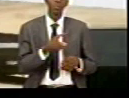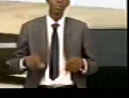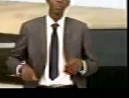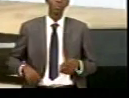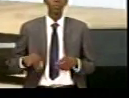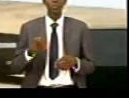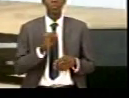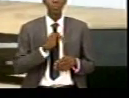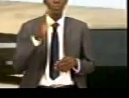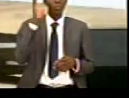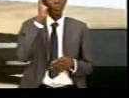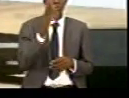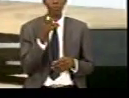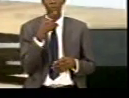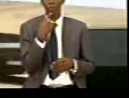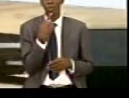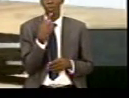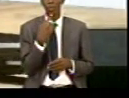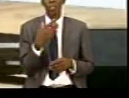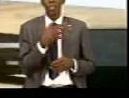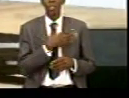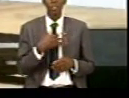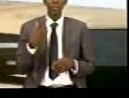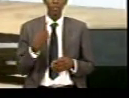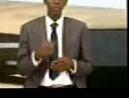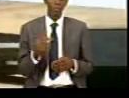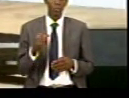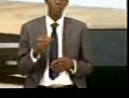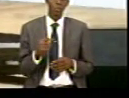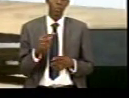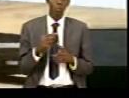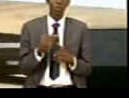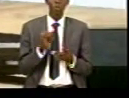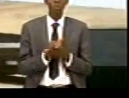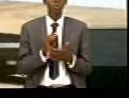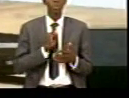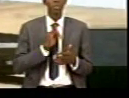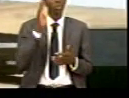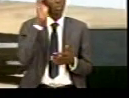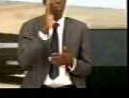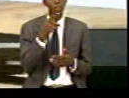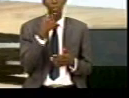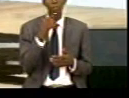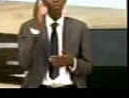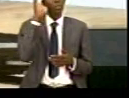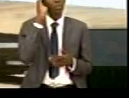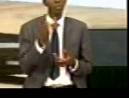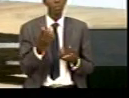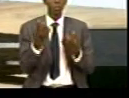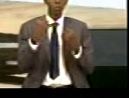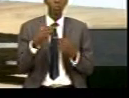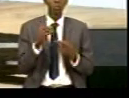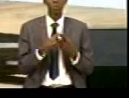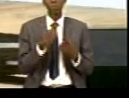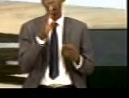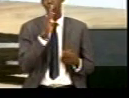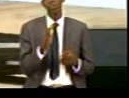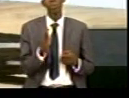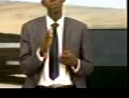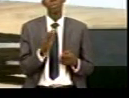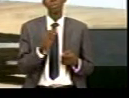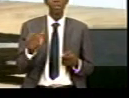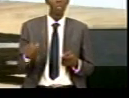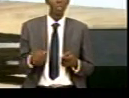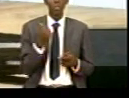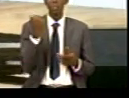will speak, and the word that I shall speak shall come to pass. Any